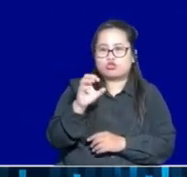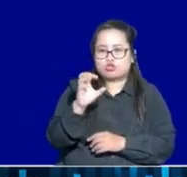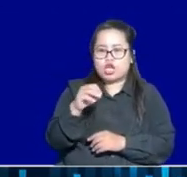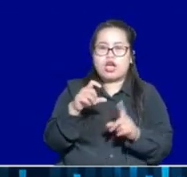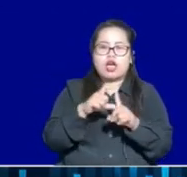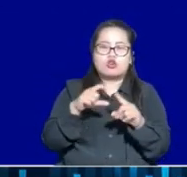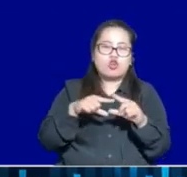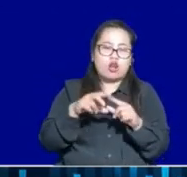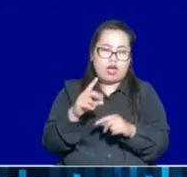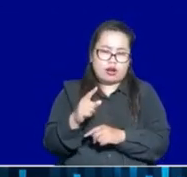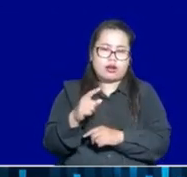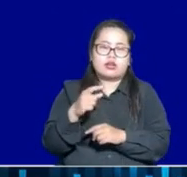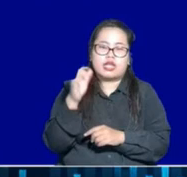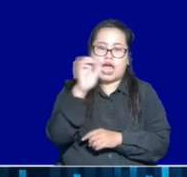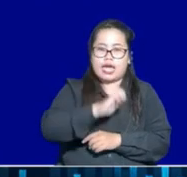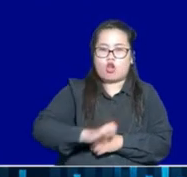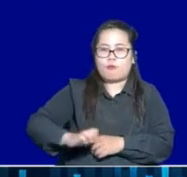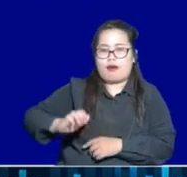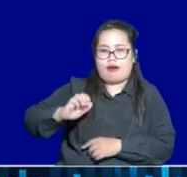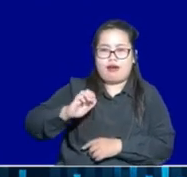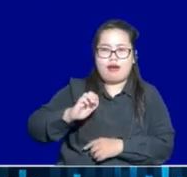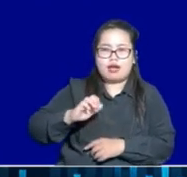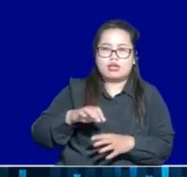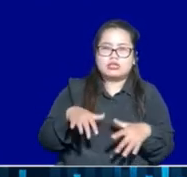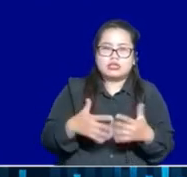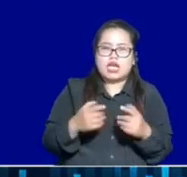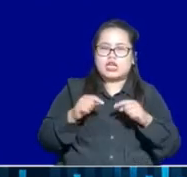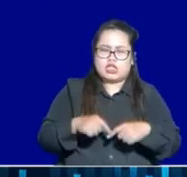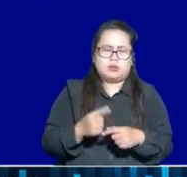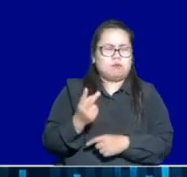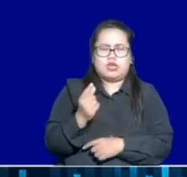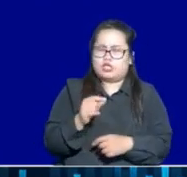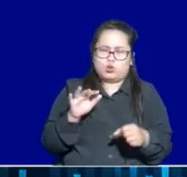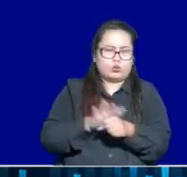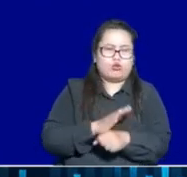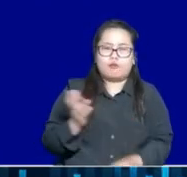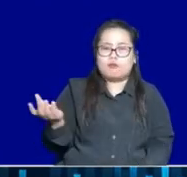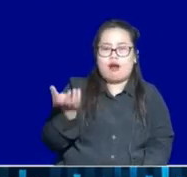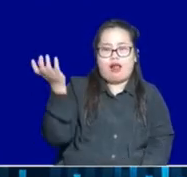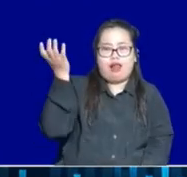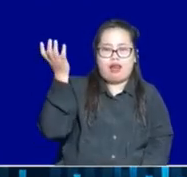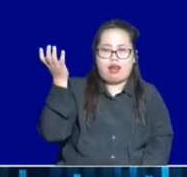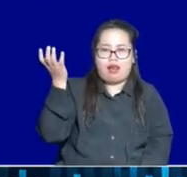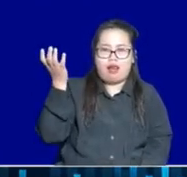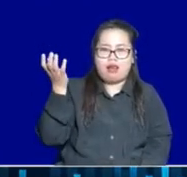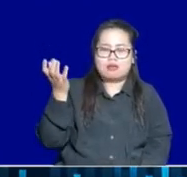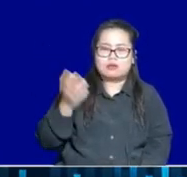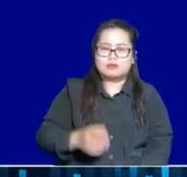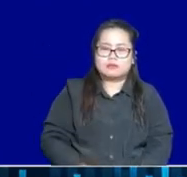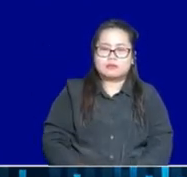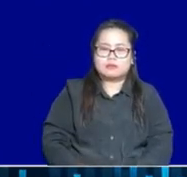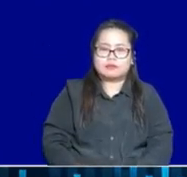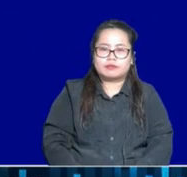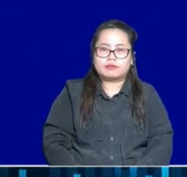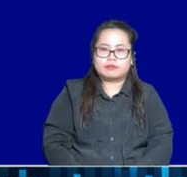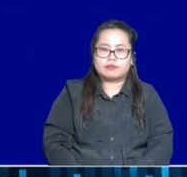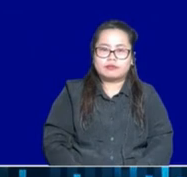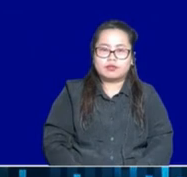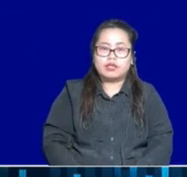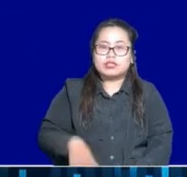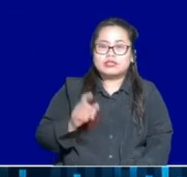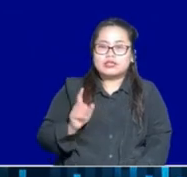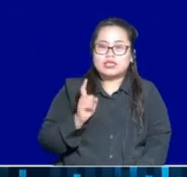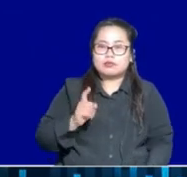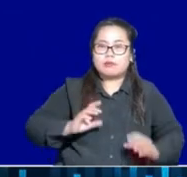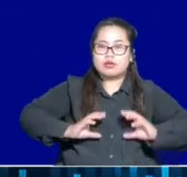one price in these things. Now, the fact that the world was energy flat because of oil meant